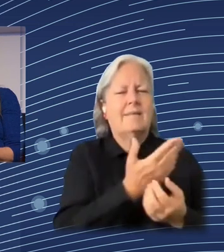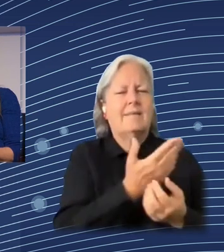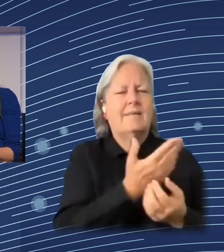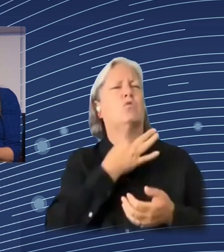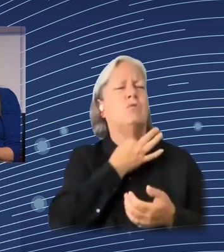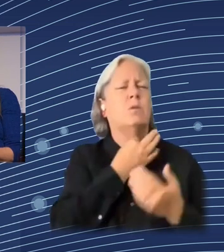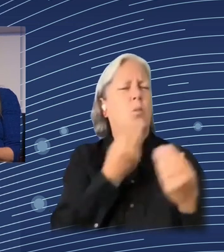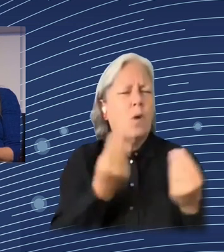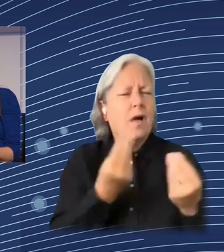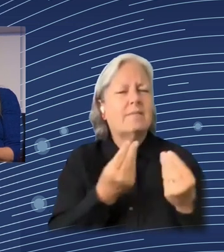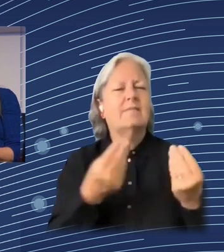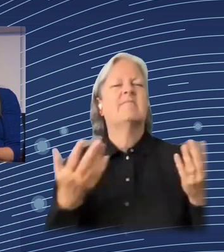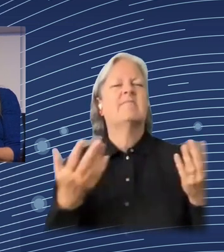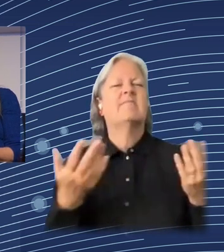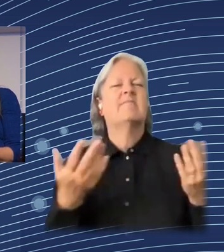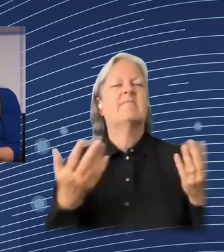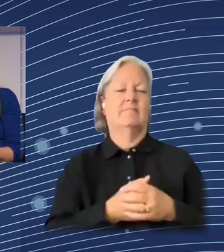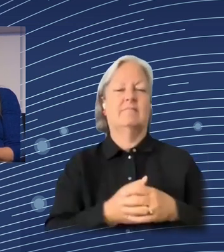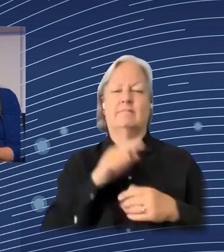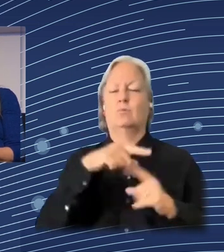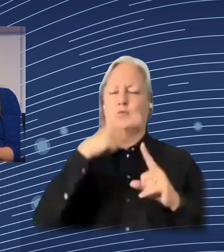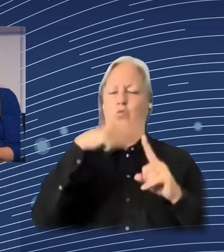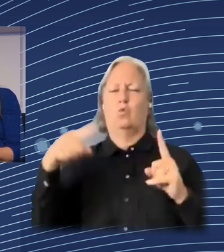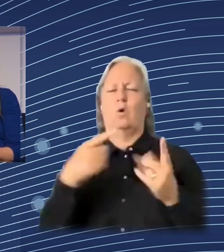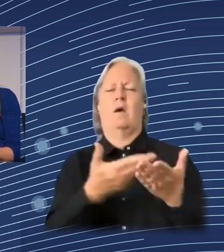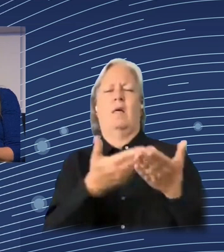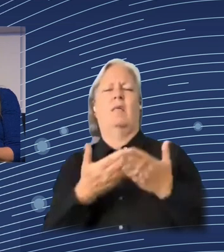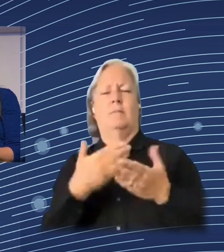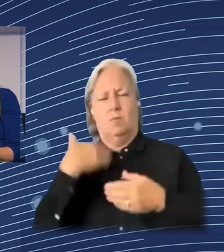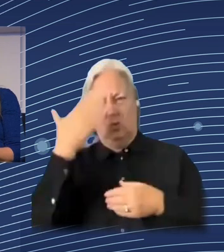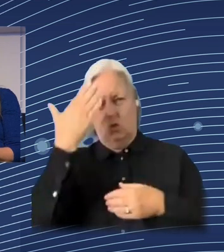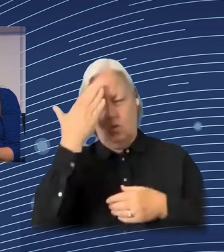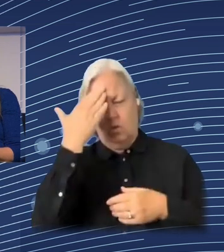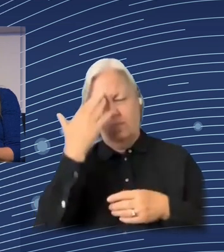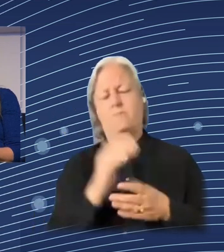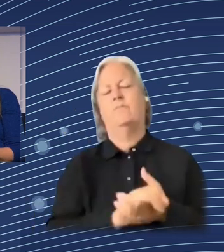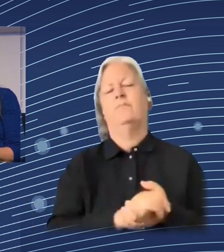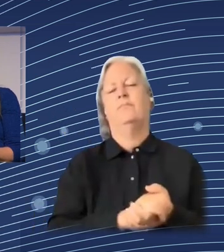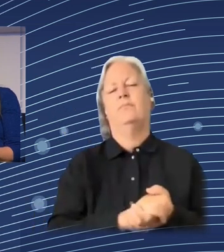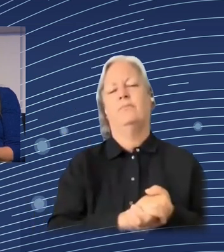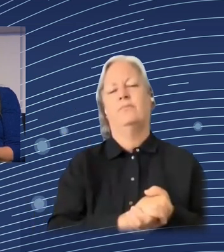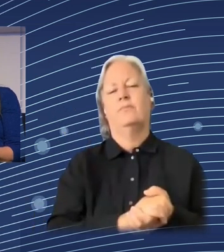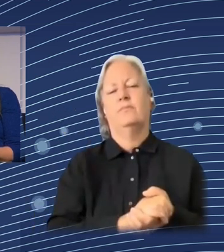Yes, for example, big sport events.